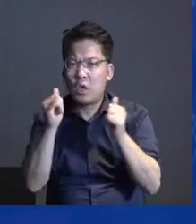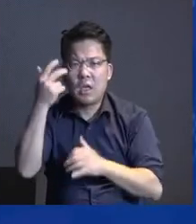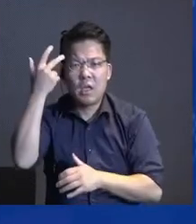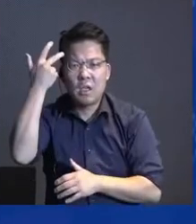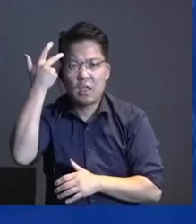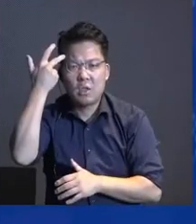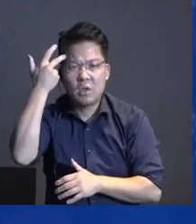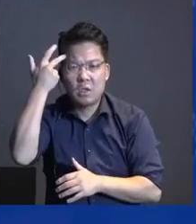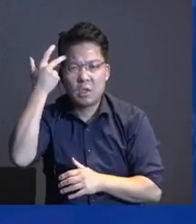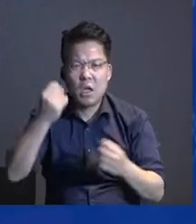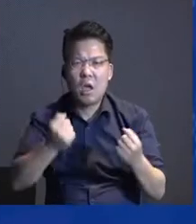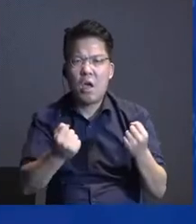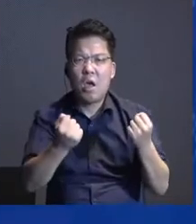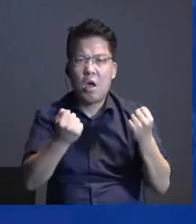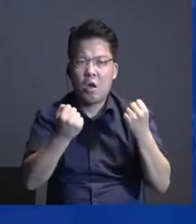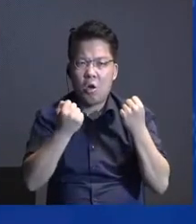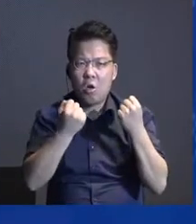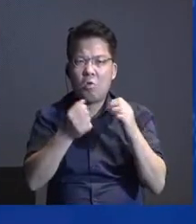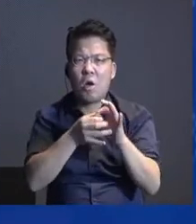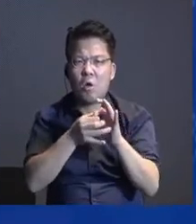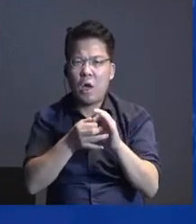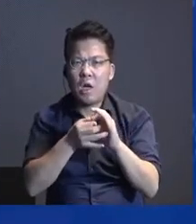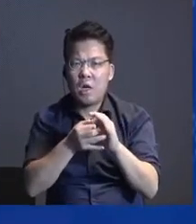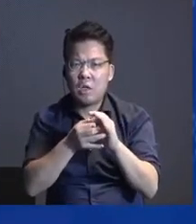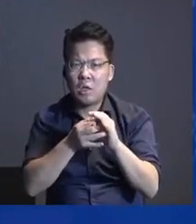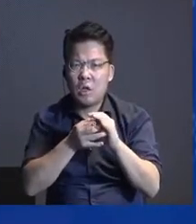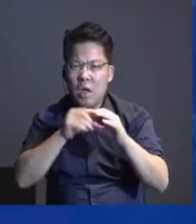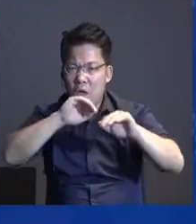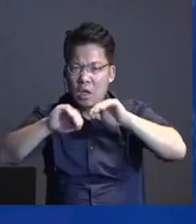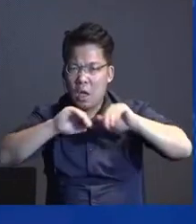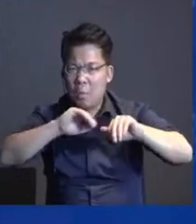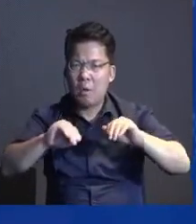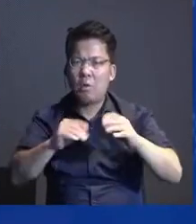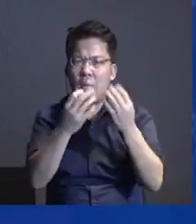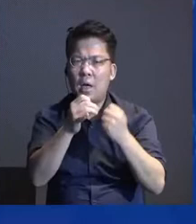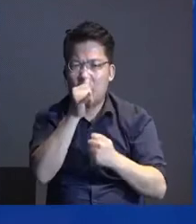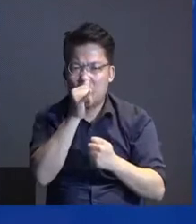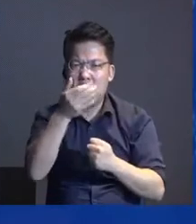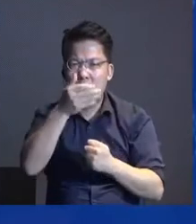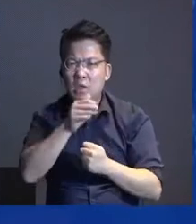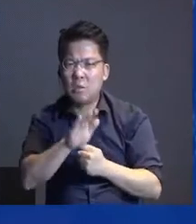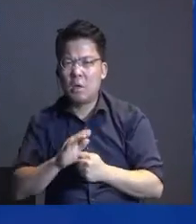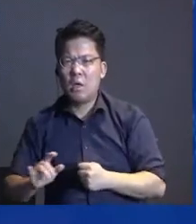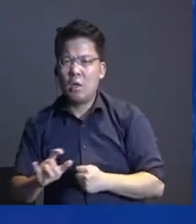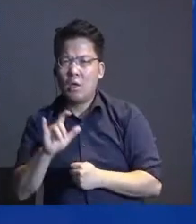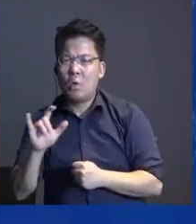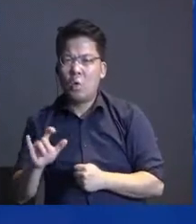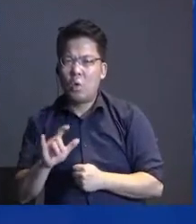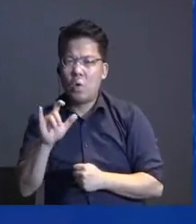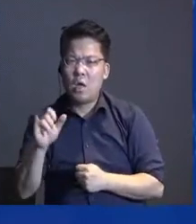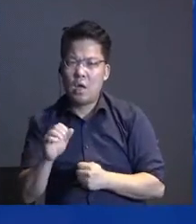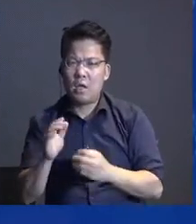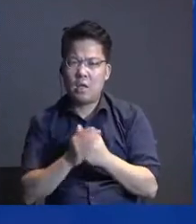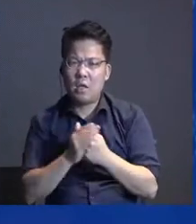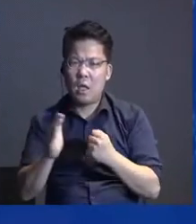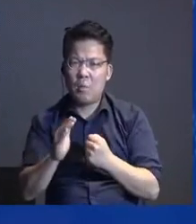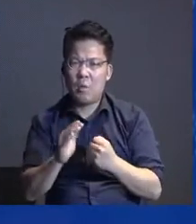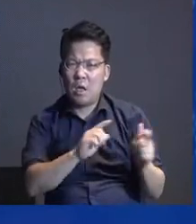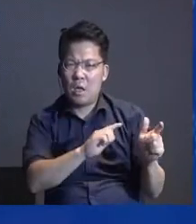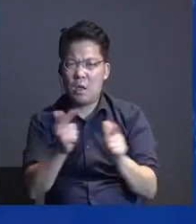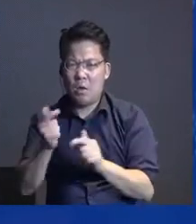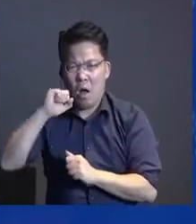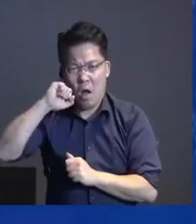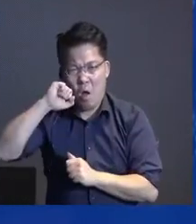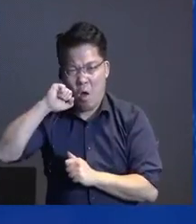us. And this afternoon, the session is devoted to listening to the change makers who